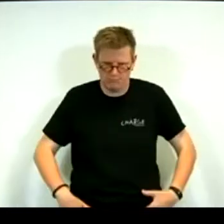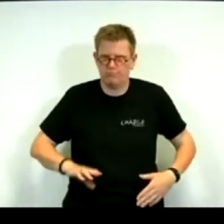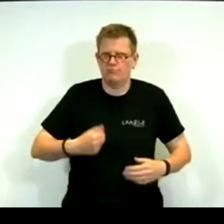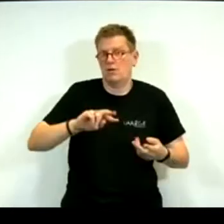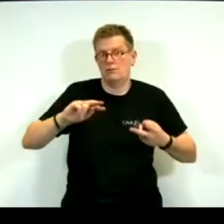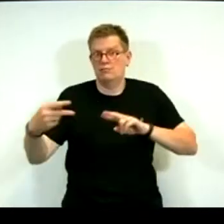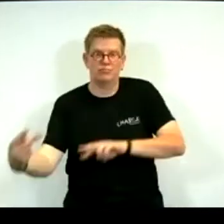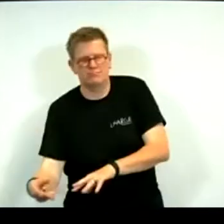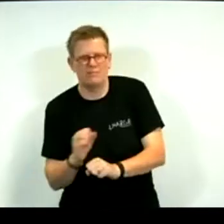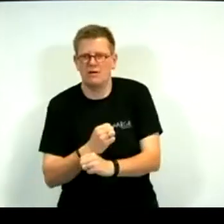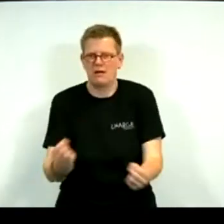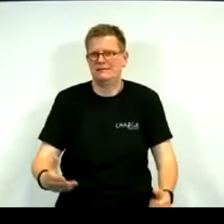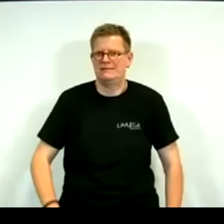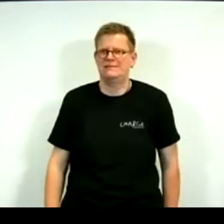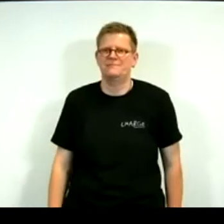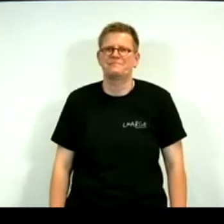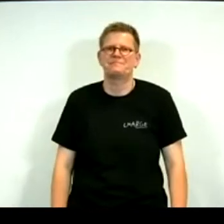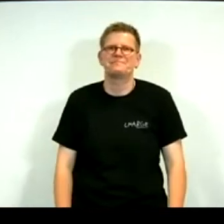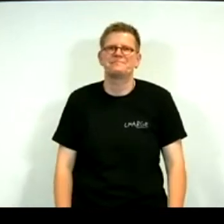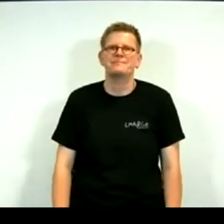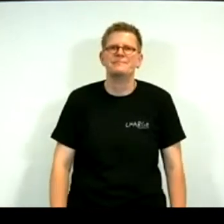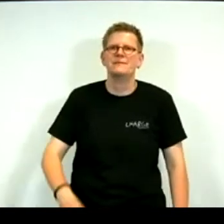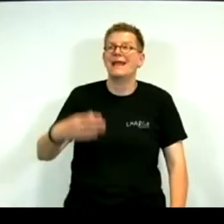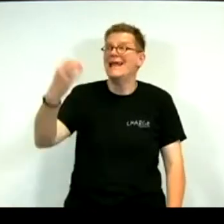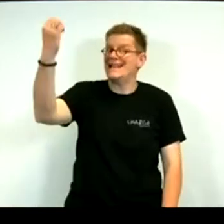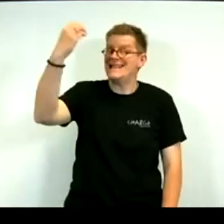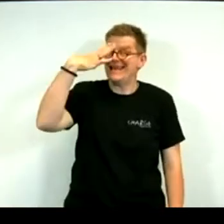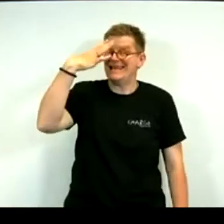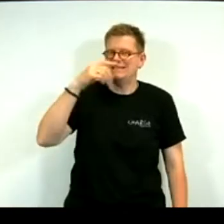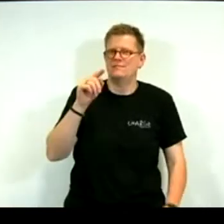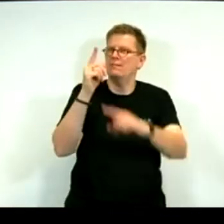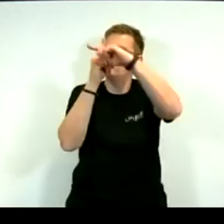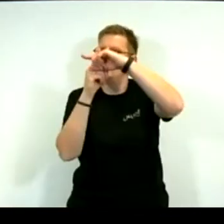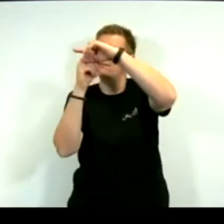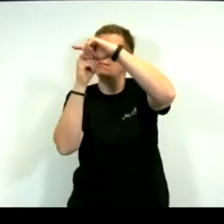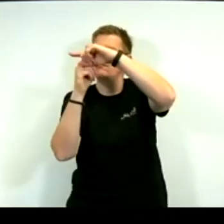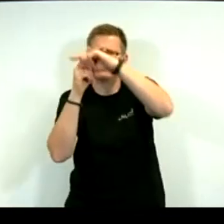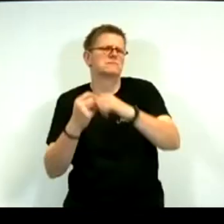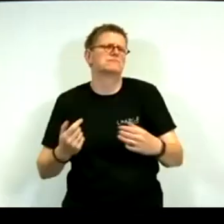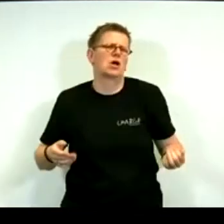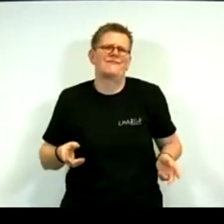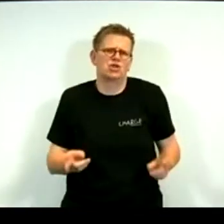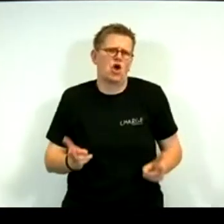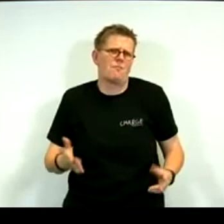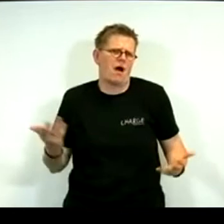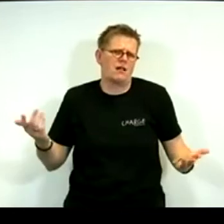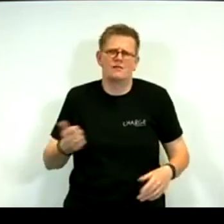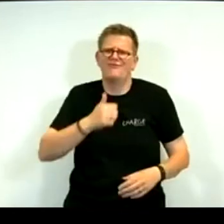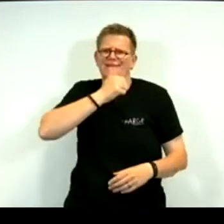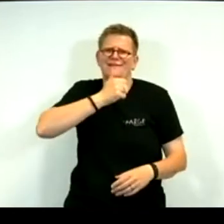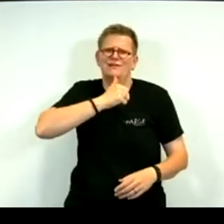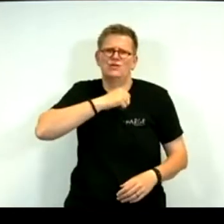bright light fixation, I think, is fairly normal in early infancy. Light is what vision